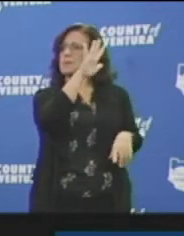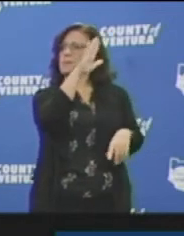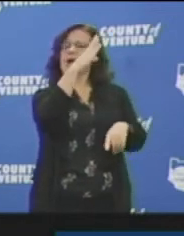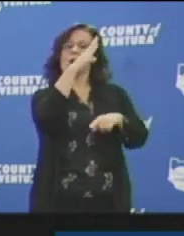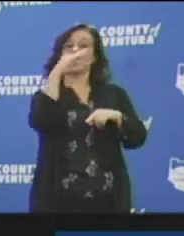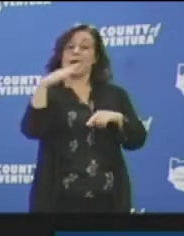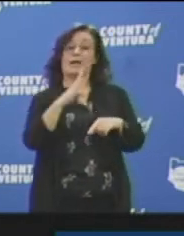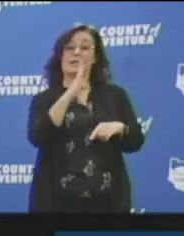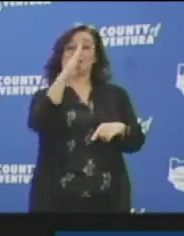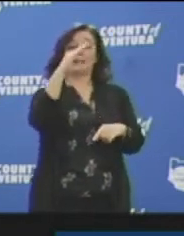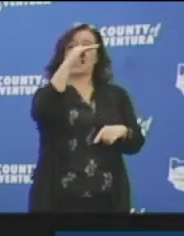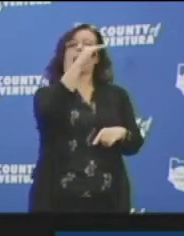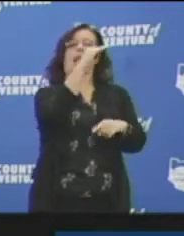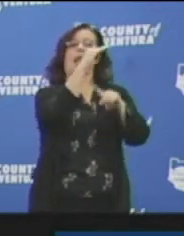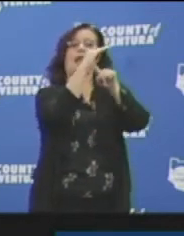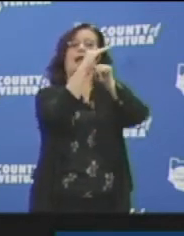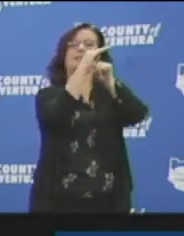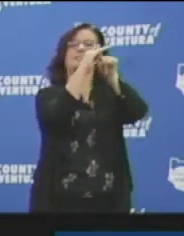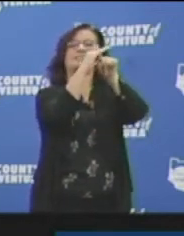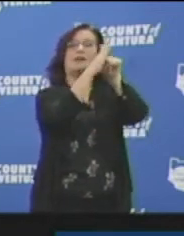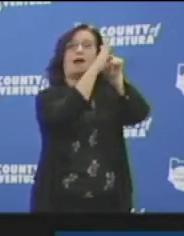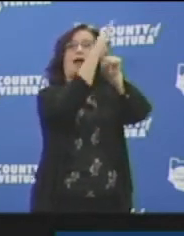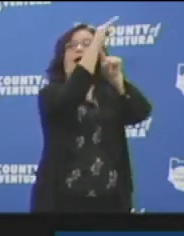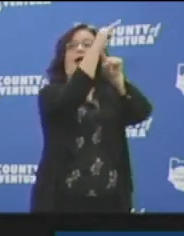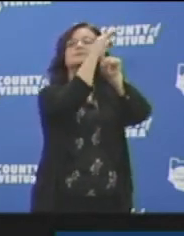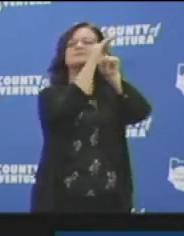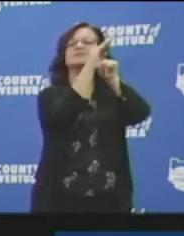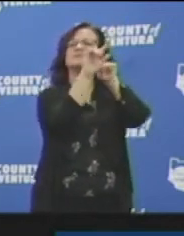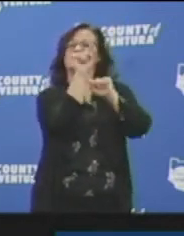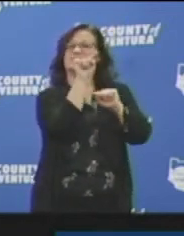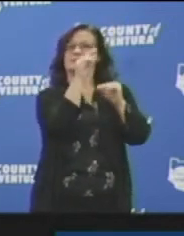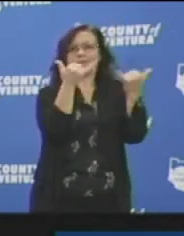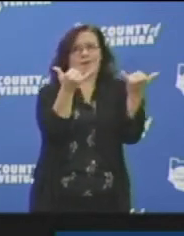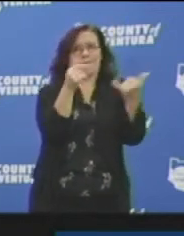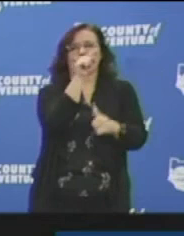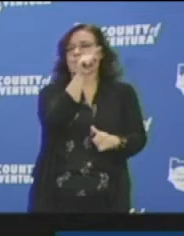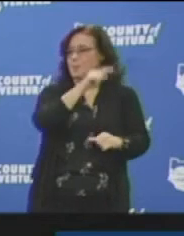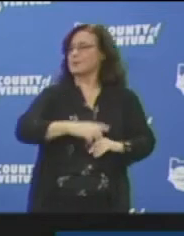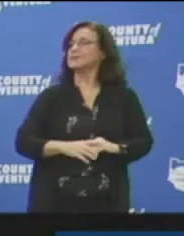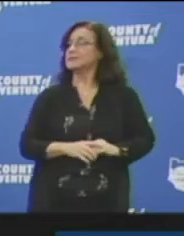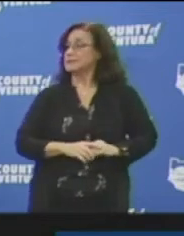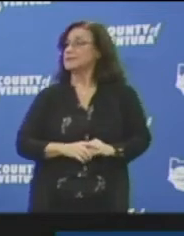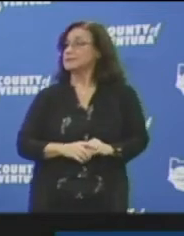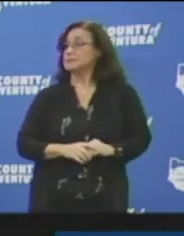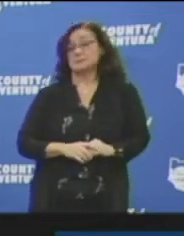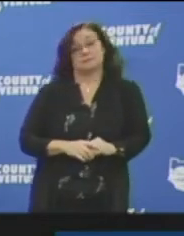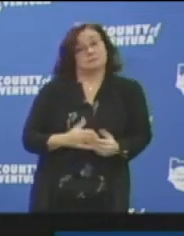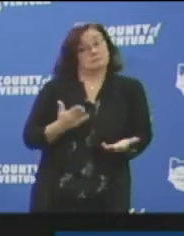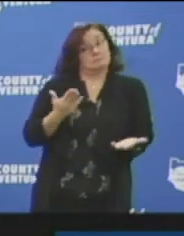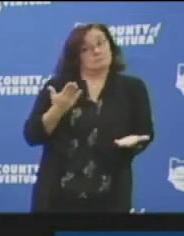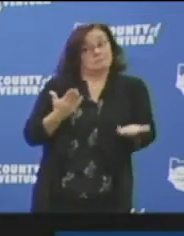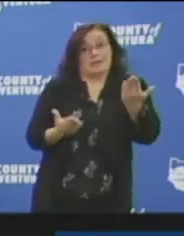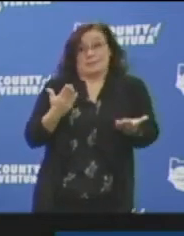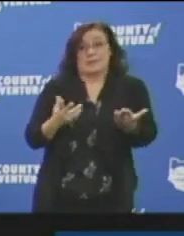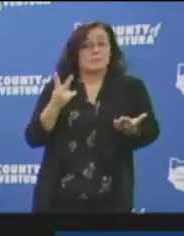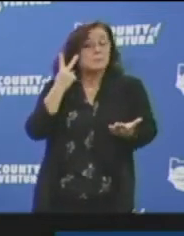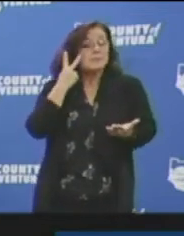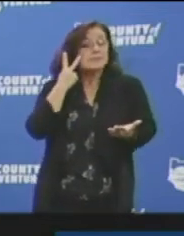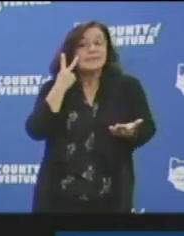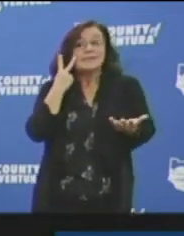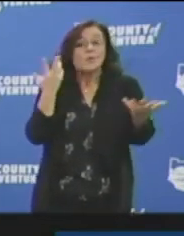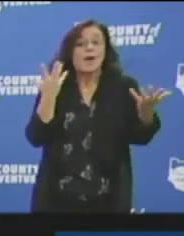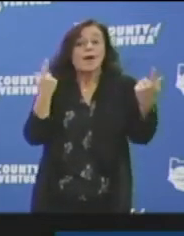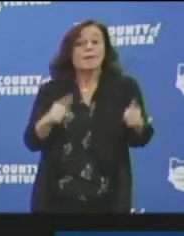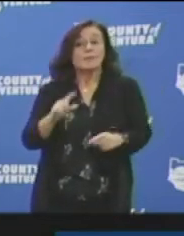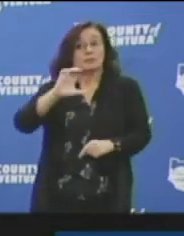now. We may continue up on this curve if Christmas activities dictate